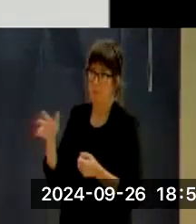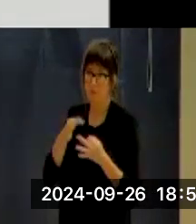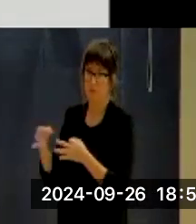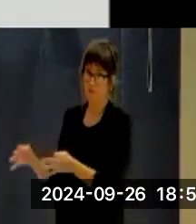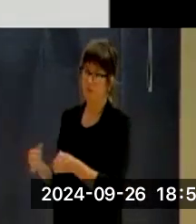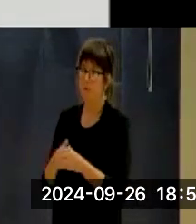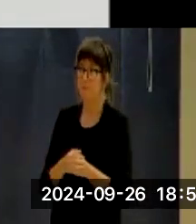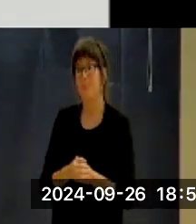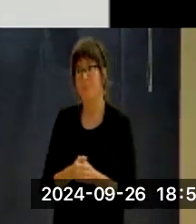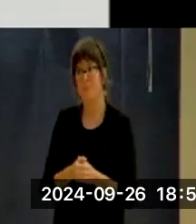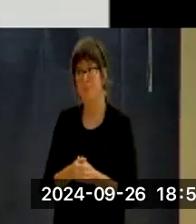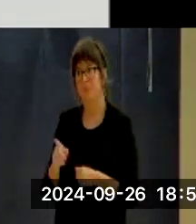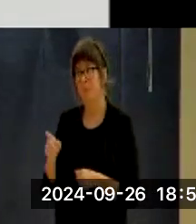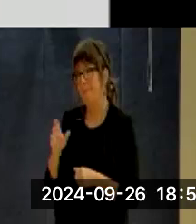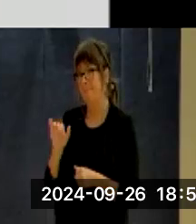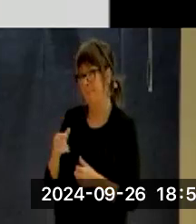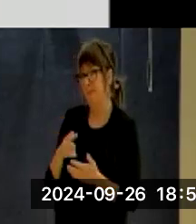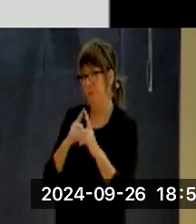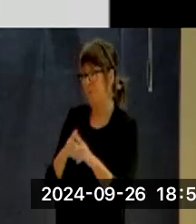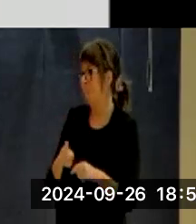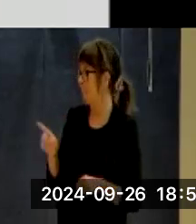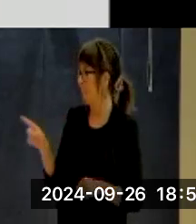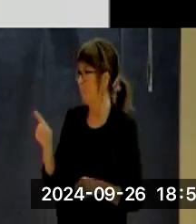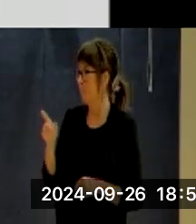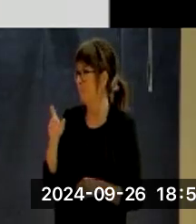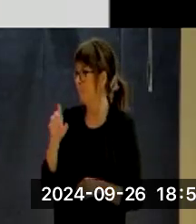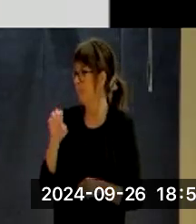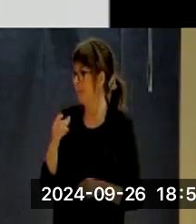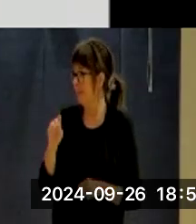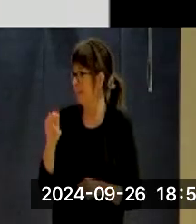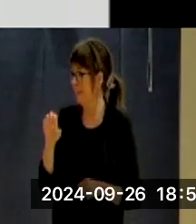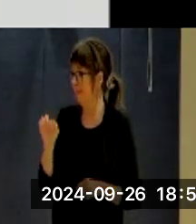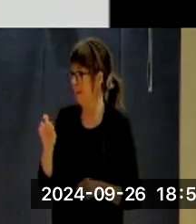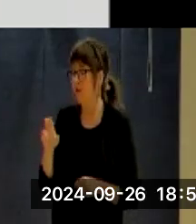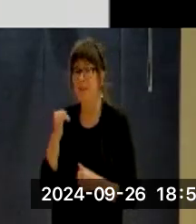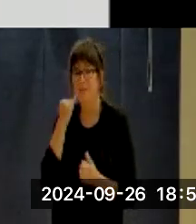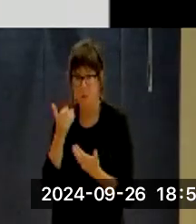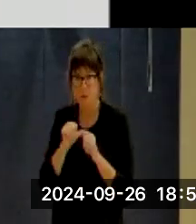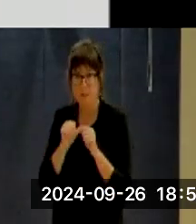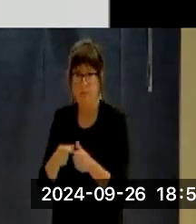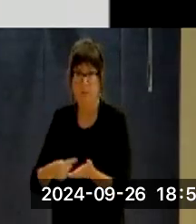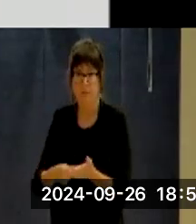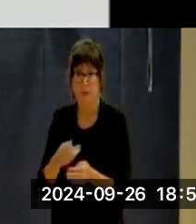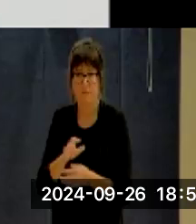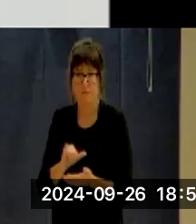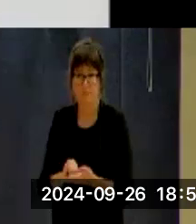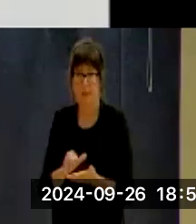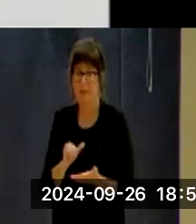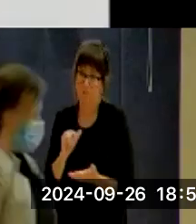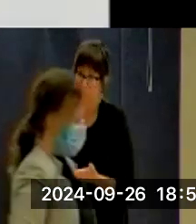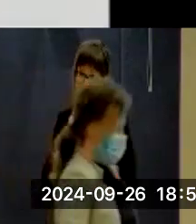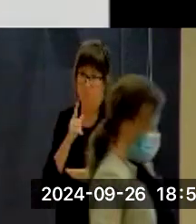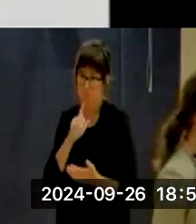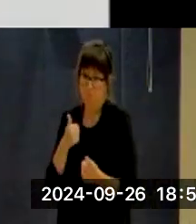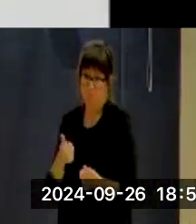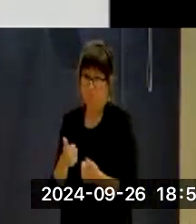you those. so much. And you know what? If you want to continue this discussion afterwards, let's do that because you brought up really important points.